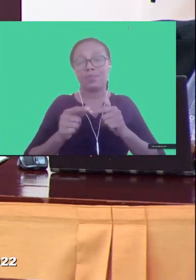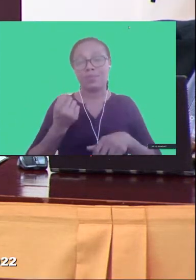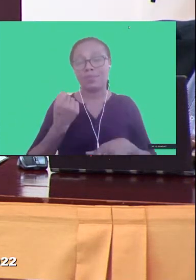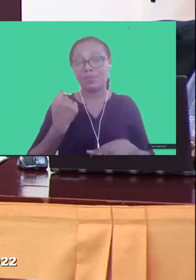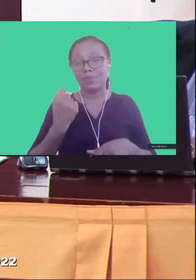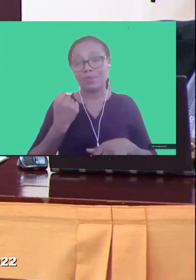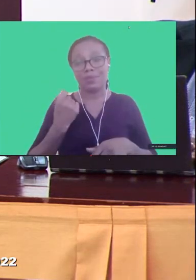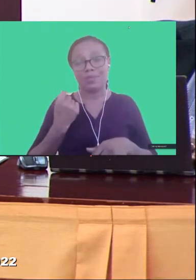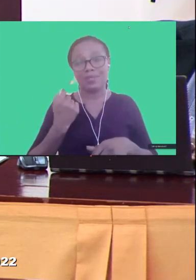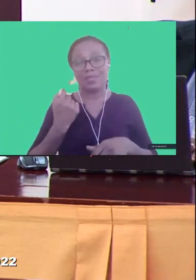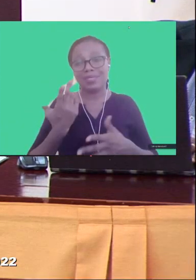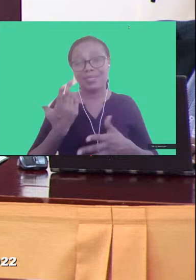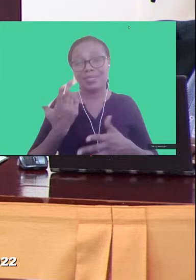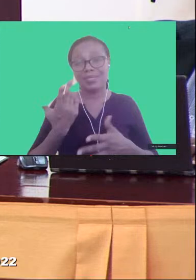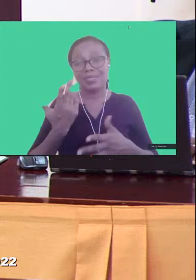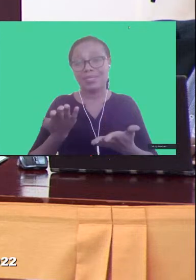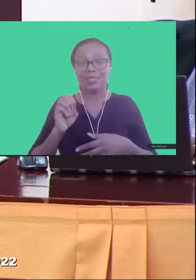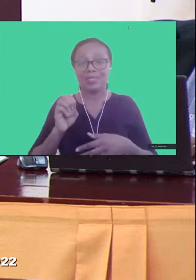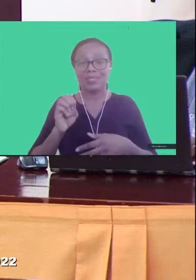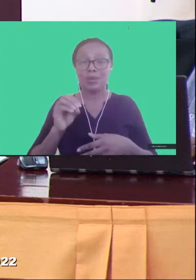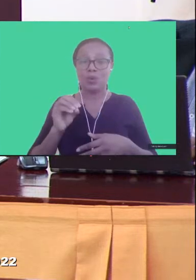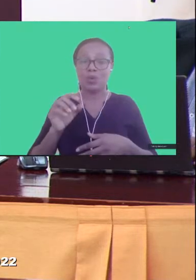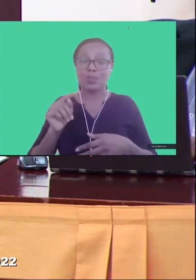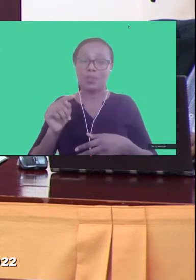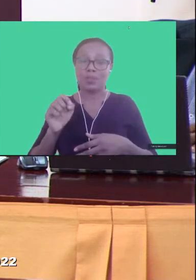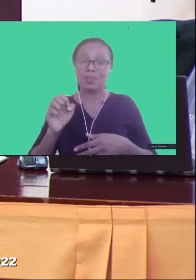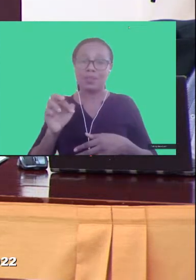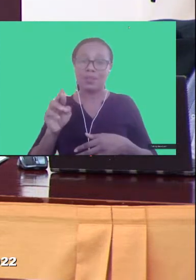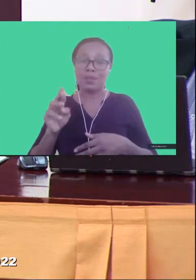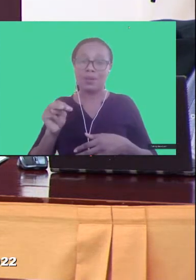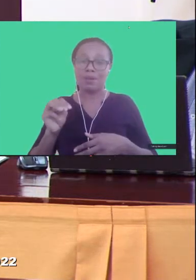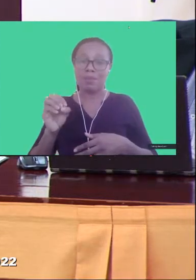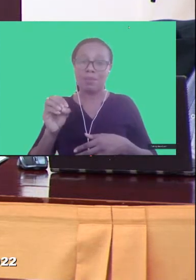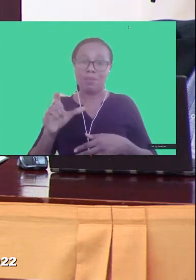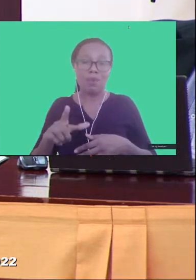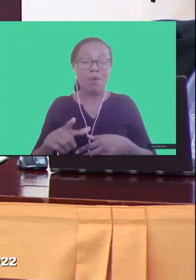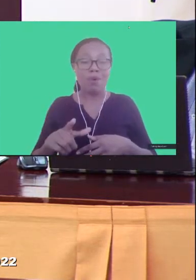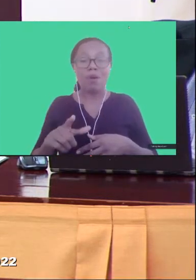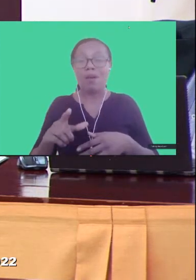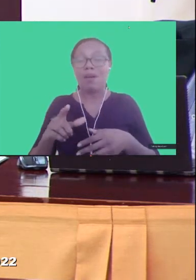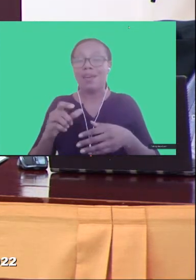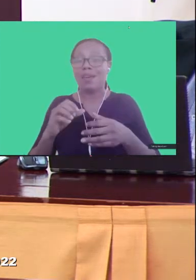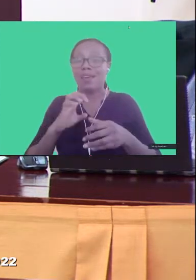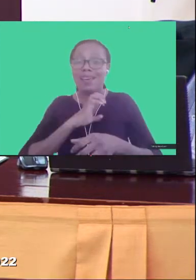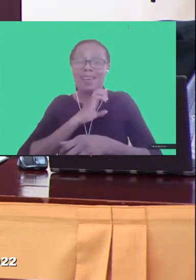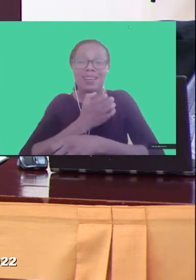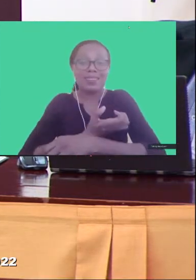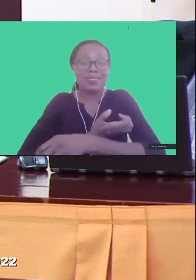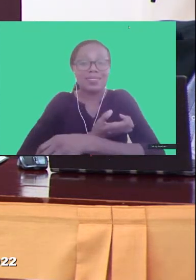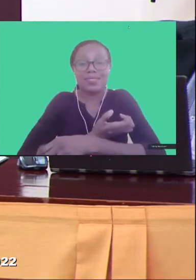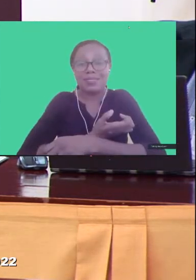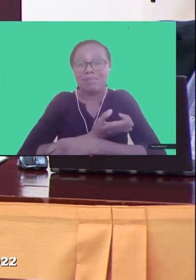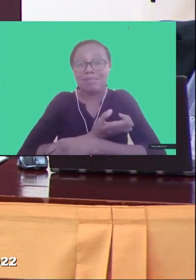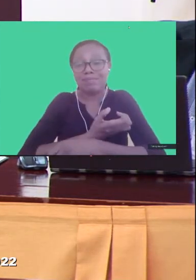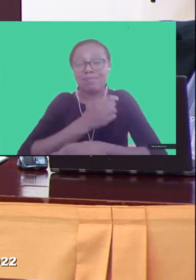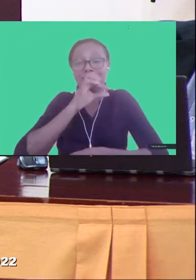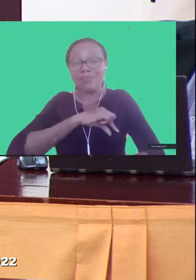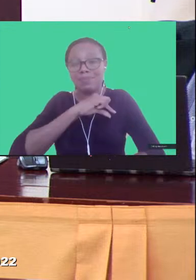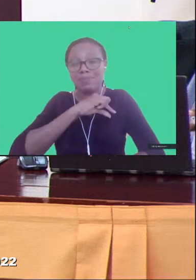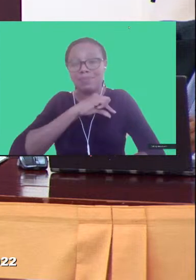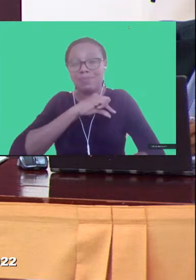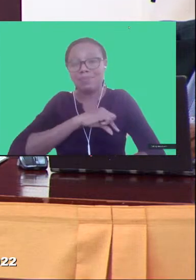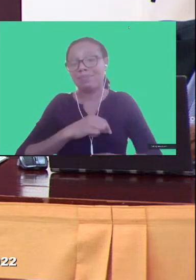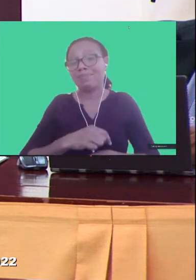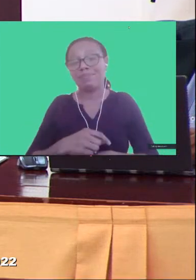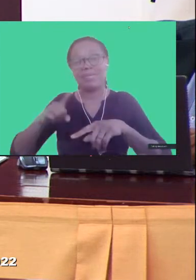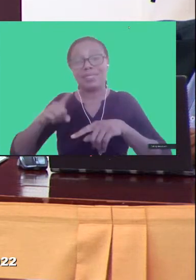some of our neighbors would. So I hope that provides an explanation in terms of the potential use of that energy. So we are